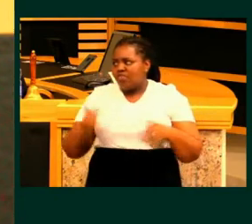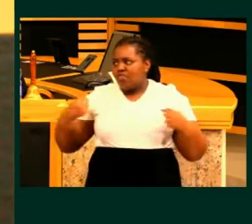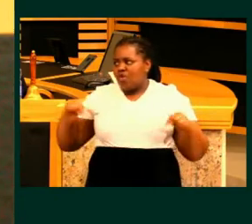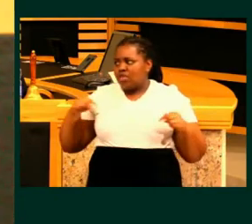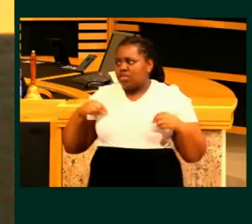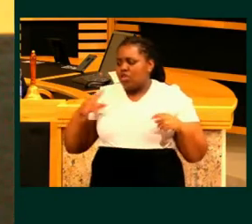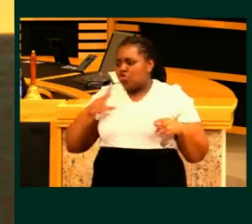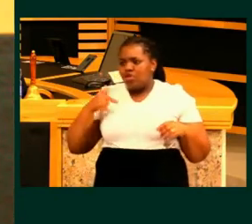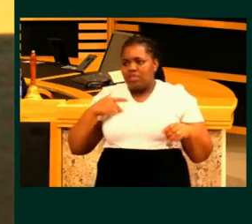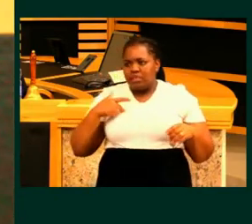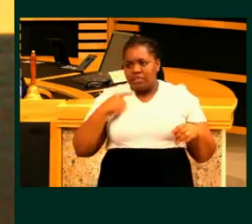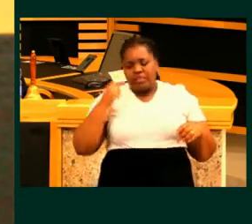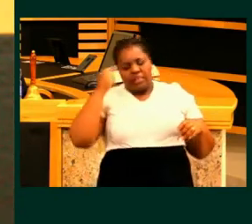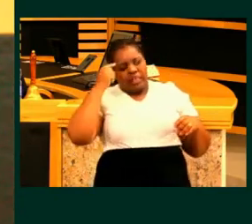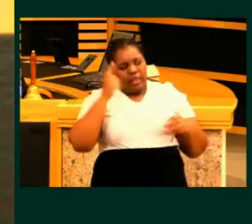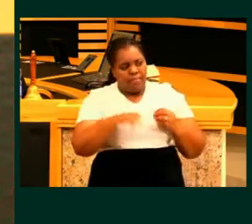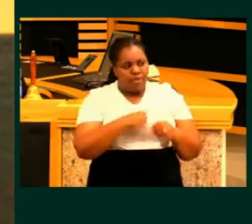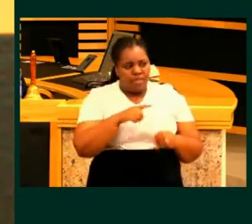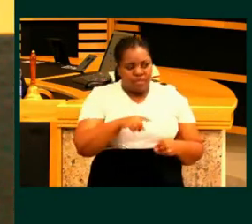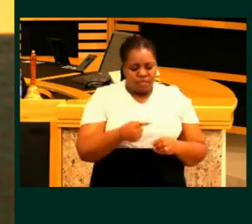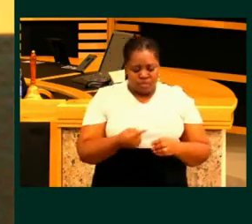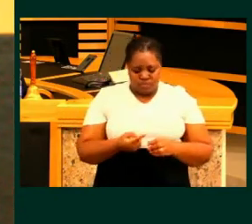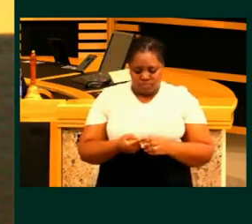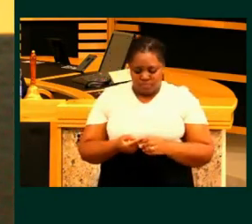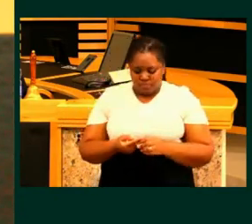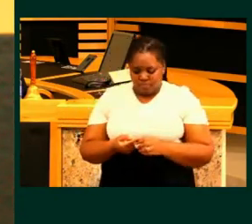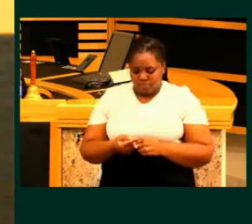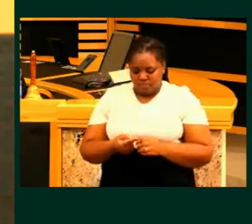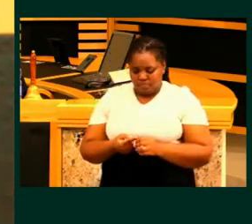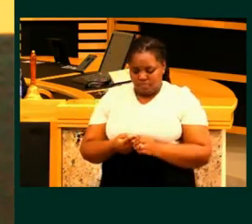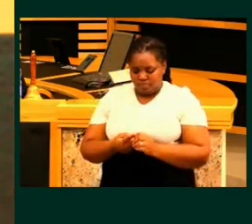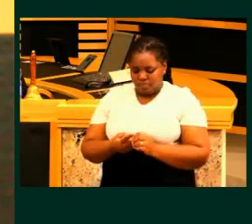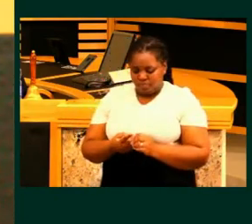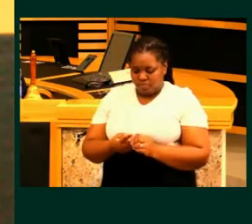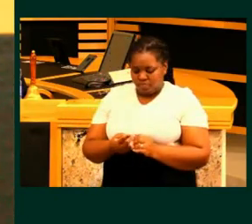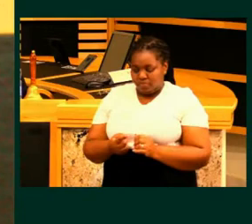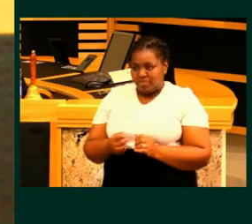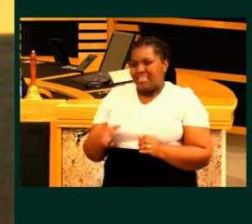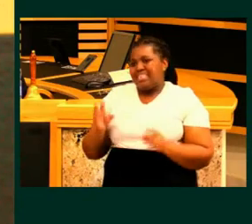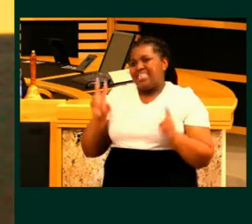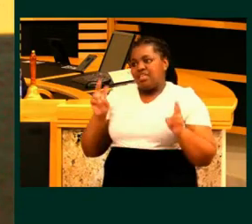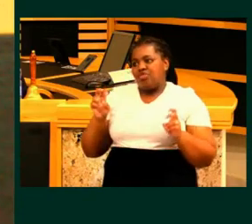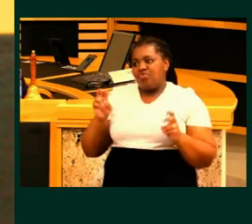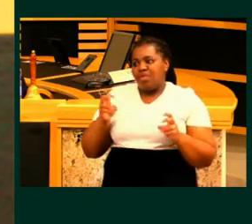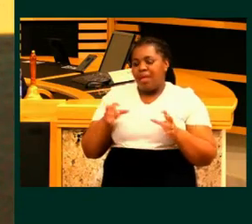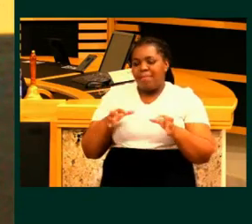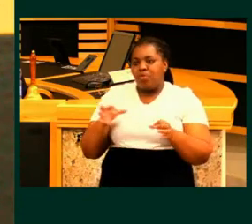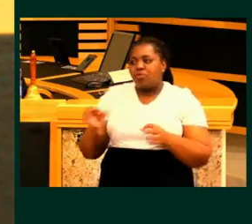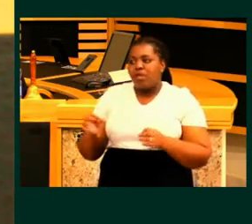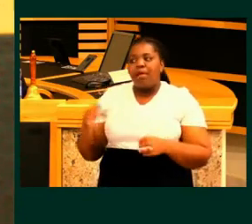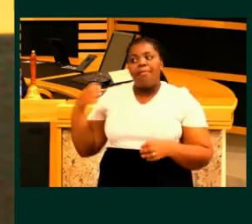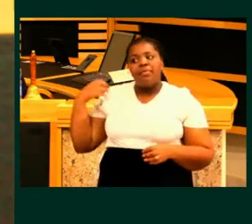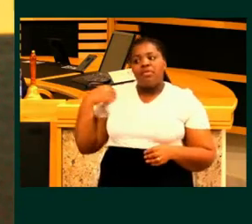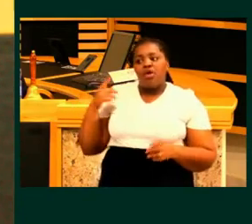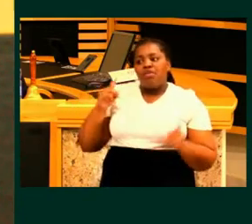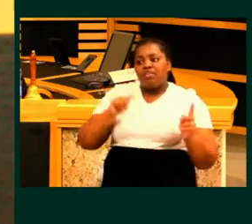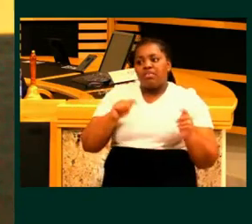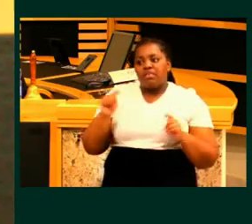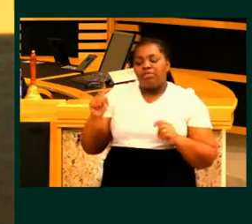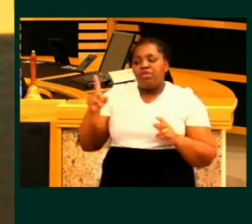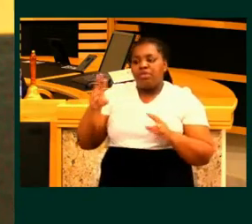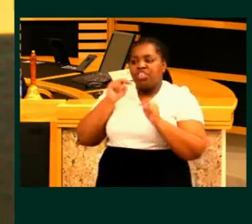consider it to address the issue of port HS the minister of Transport